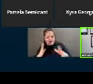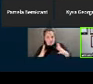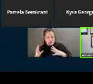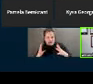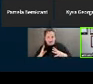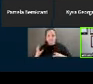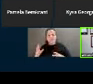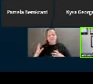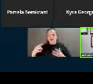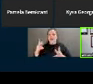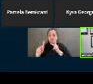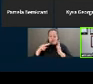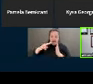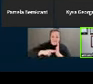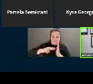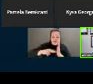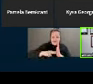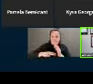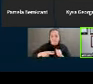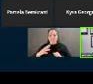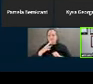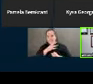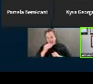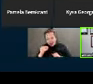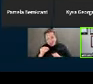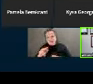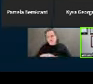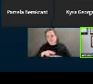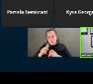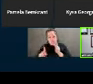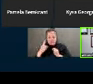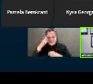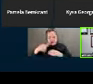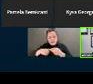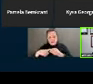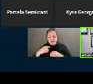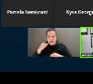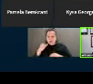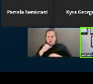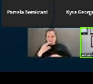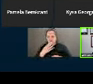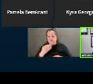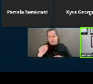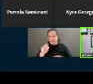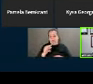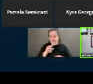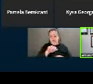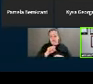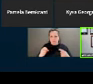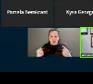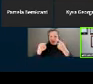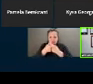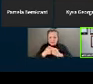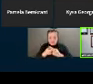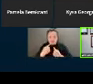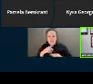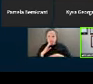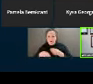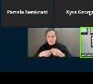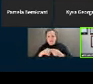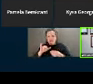posed to communities and the ongoing Israel-Hamas conflict and its potential impacts in the homeland that was discussed during the threat briefing. So